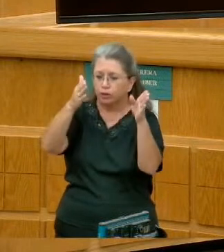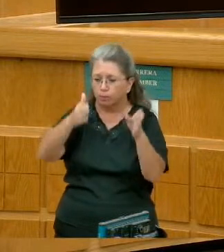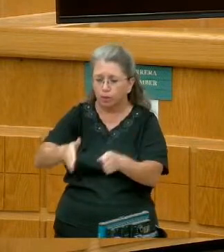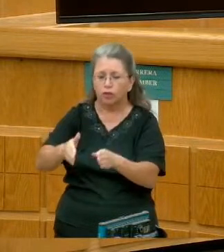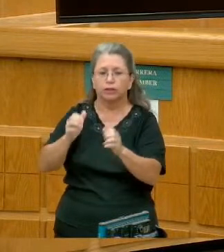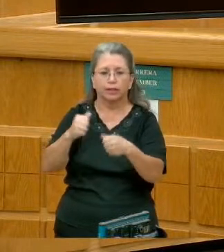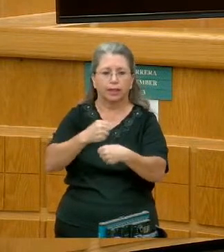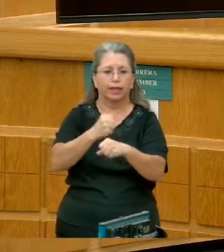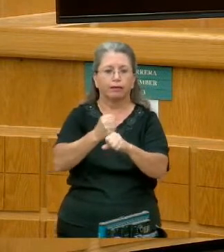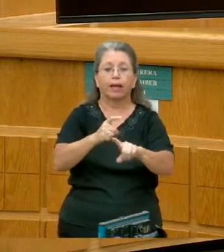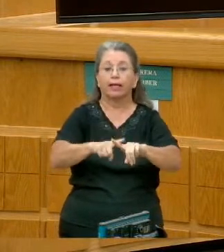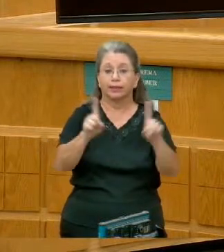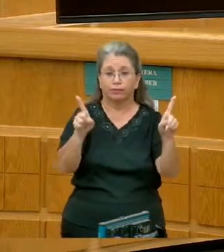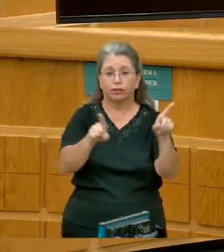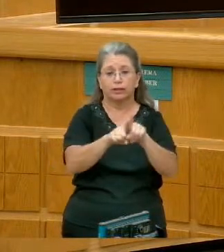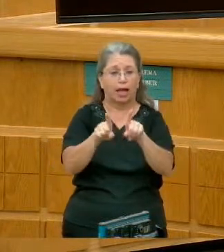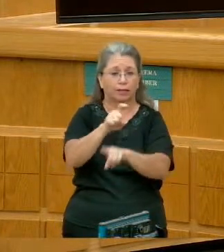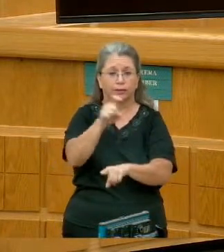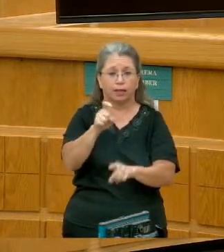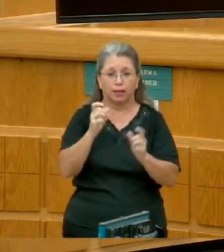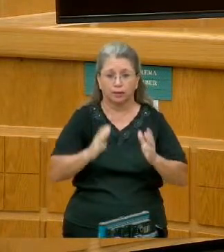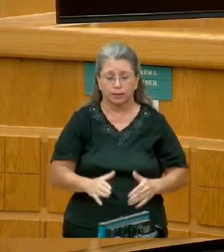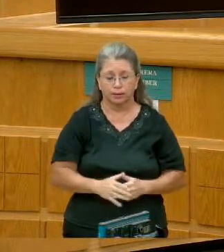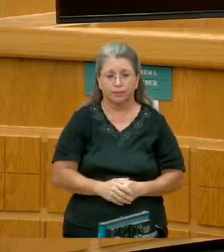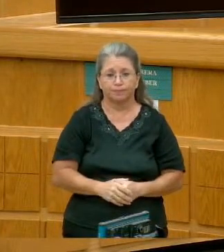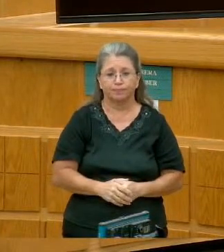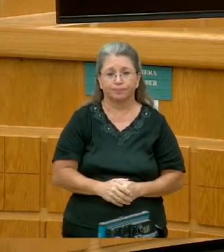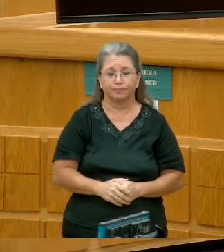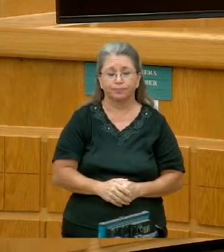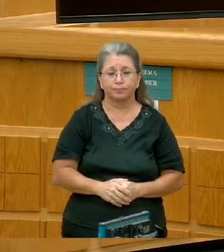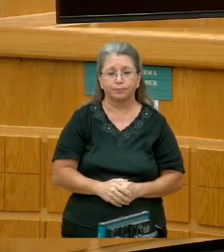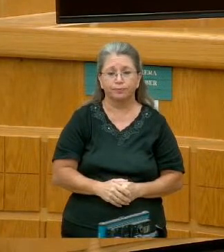Texans. So let me share with you what I think